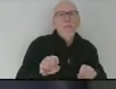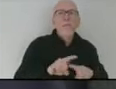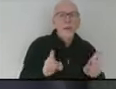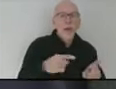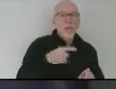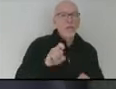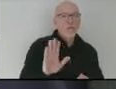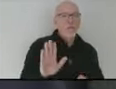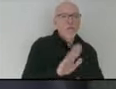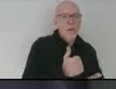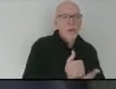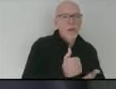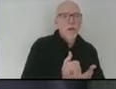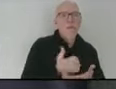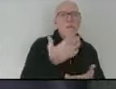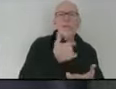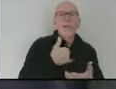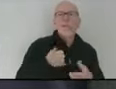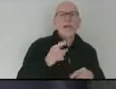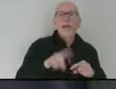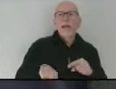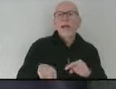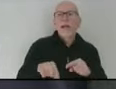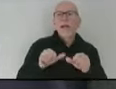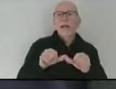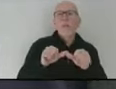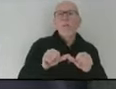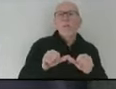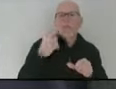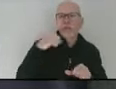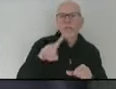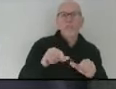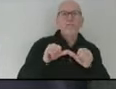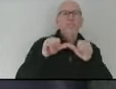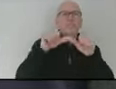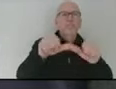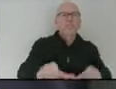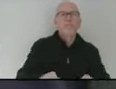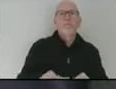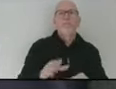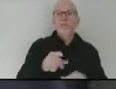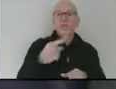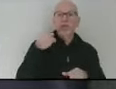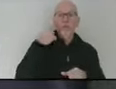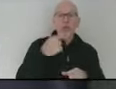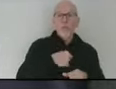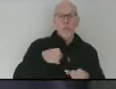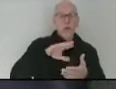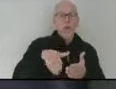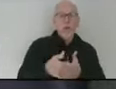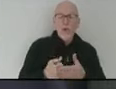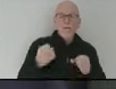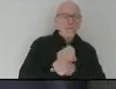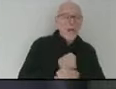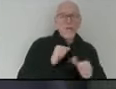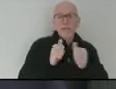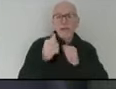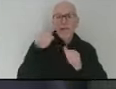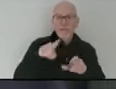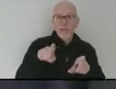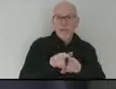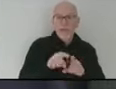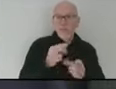help because we can't keep this up for a long period of time. And as you've heard, we're all fighting and competing for the same resources